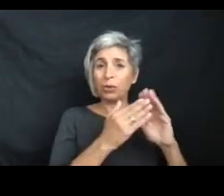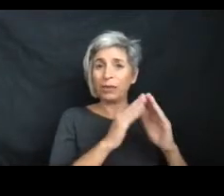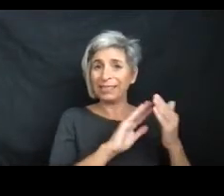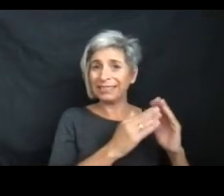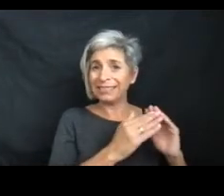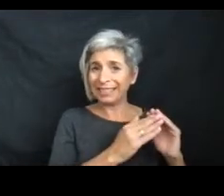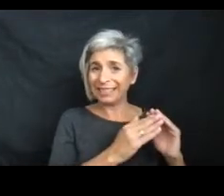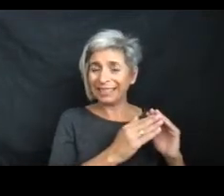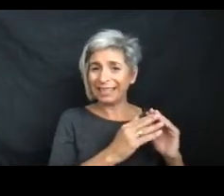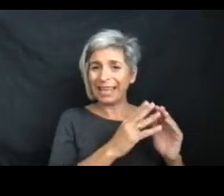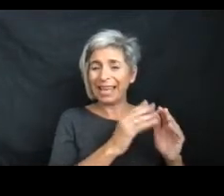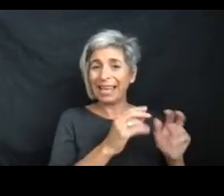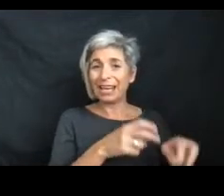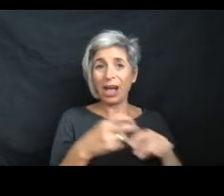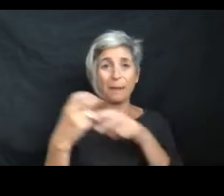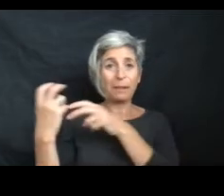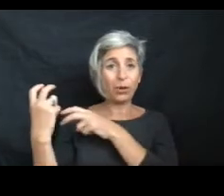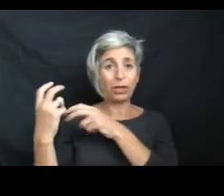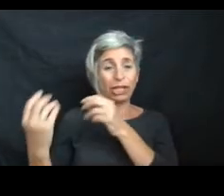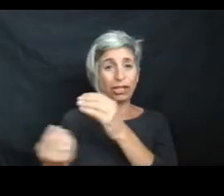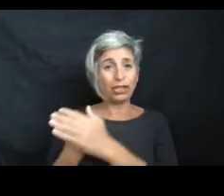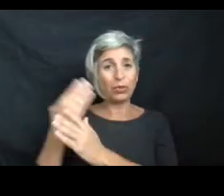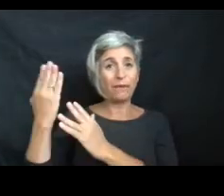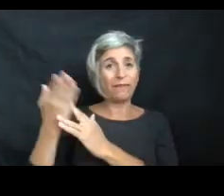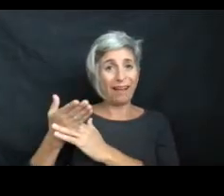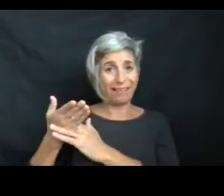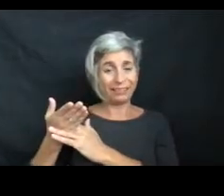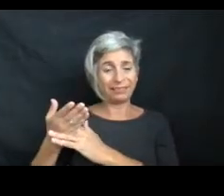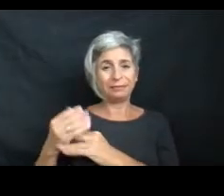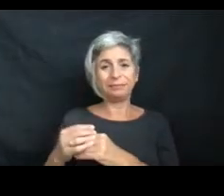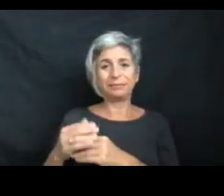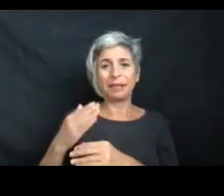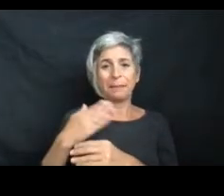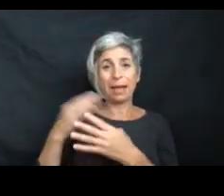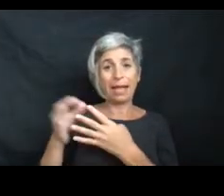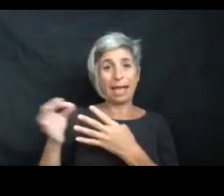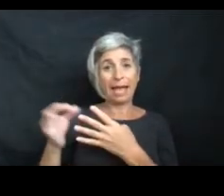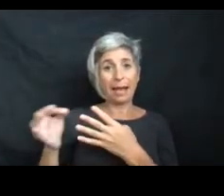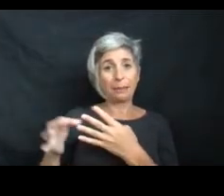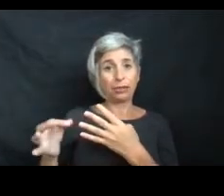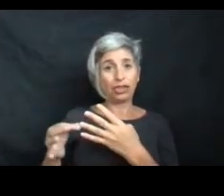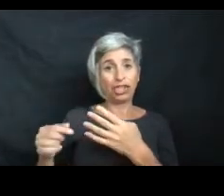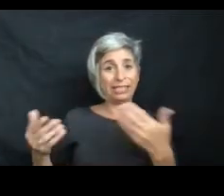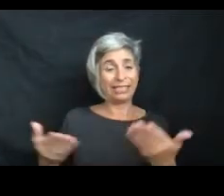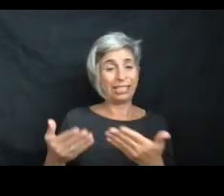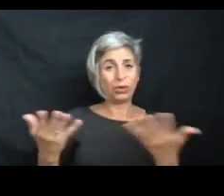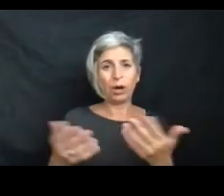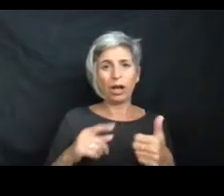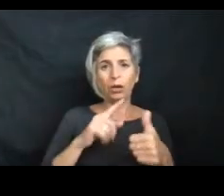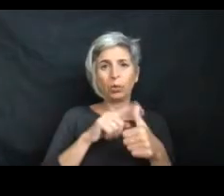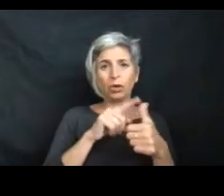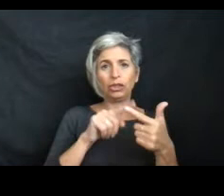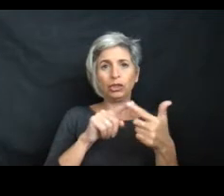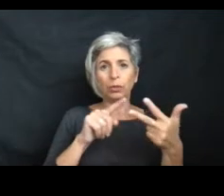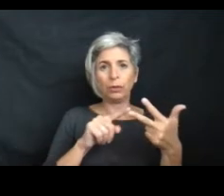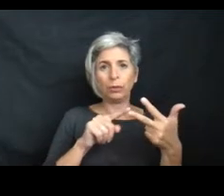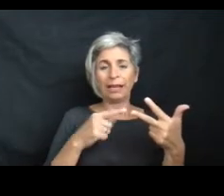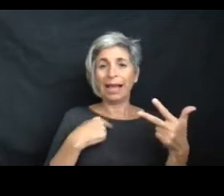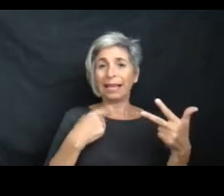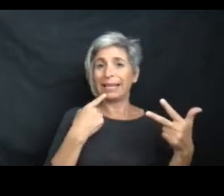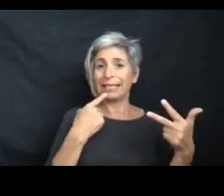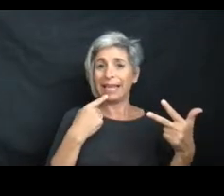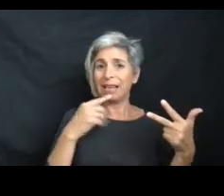and uploading a new file. So what are my options here? I can do one of the 3 things. I can either say, hey,